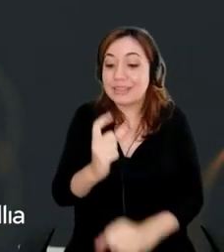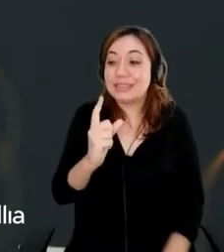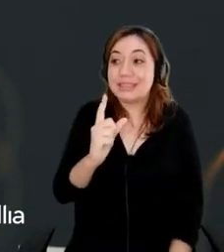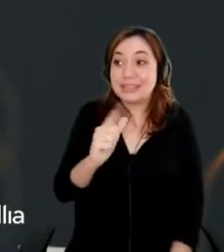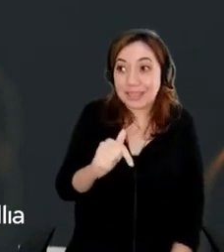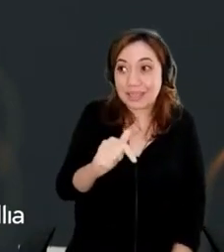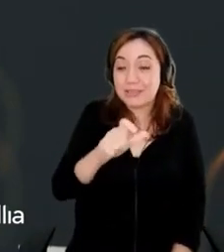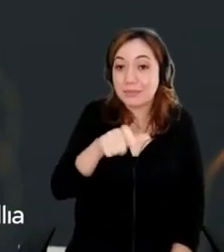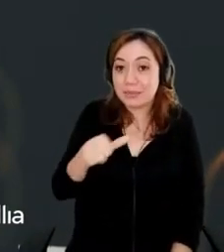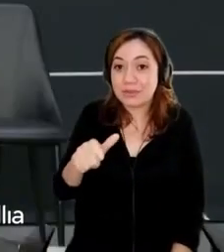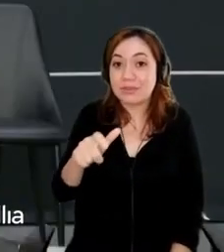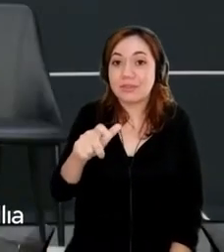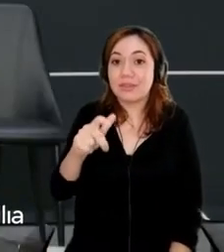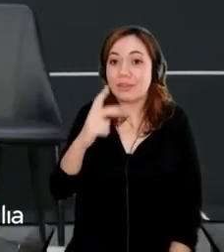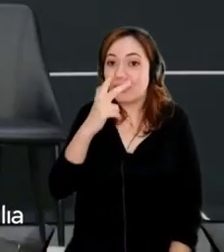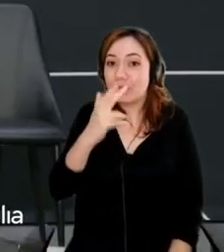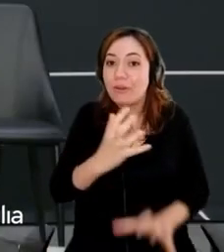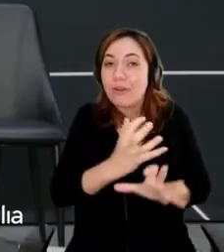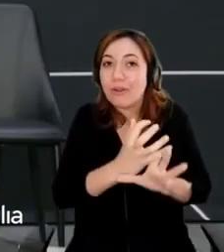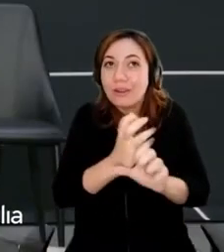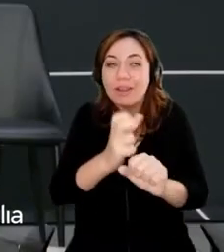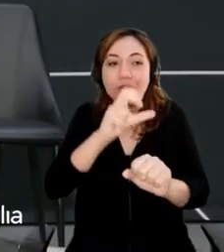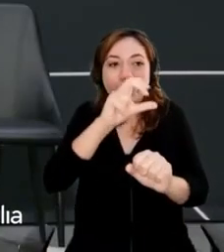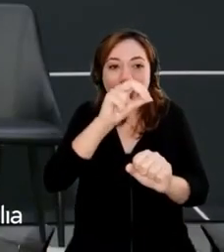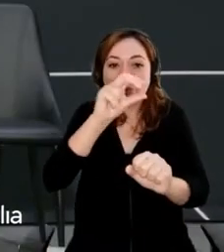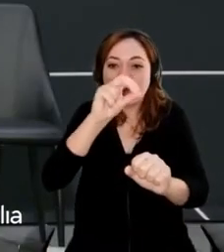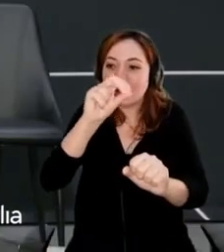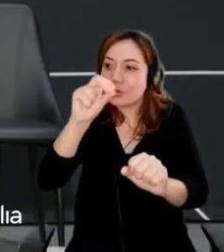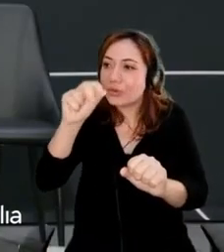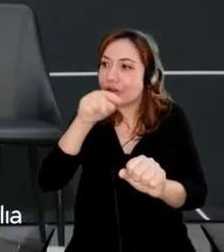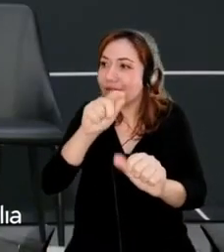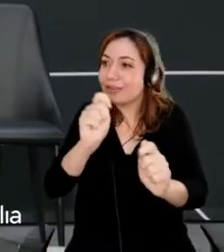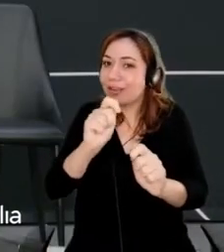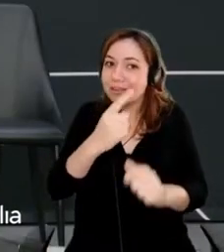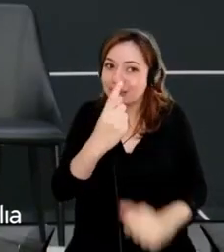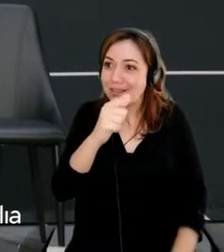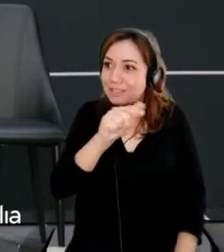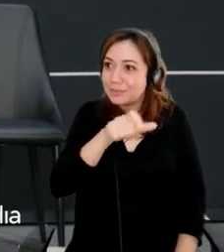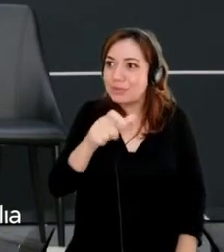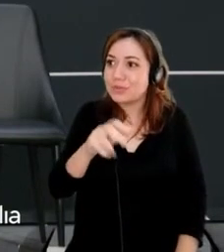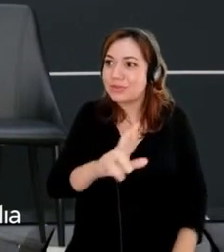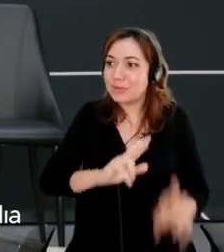of our ideas. And by the way, Mark, you're one of them.